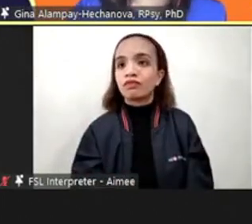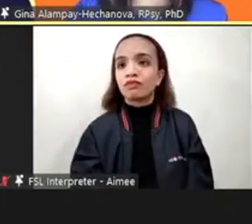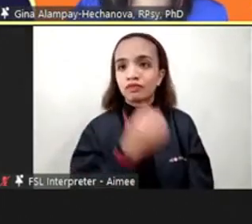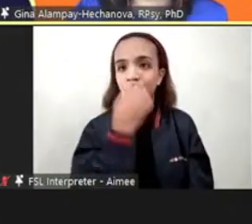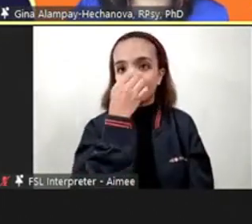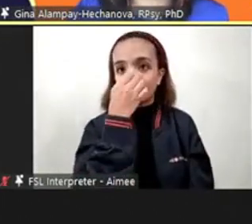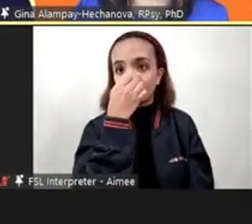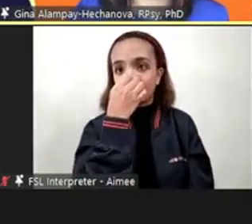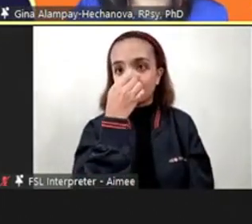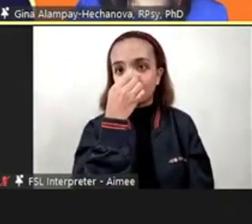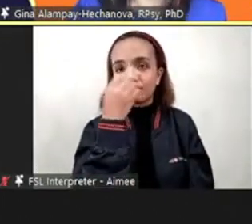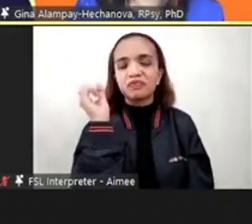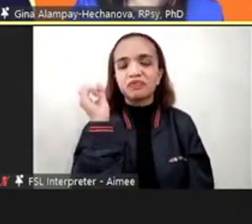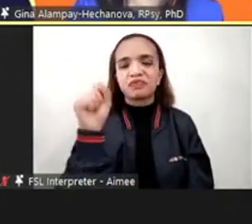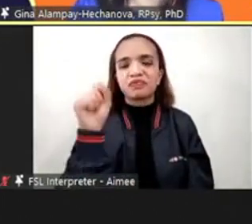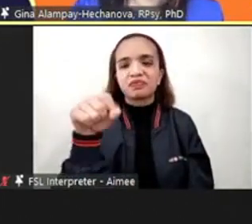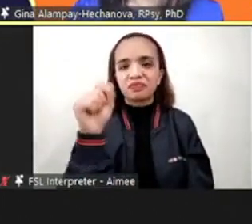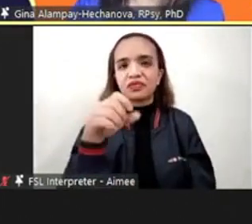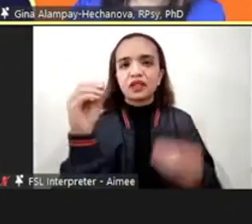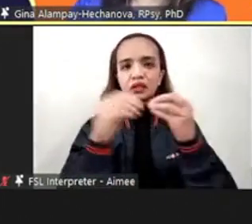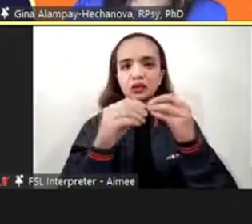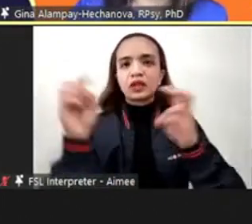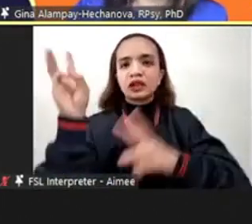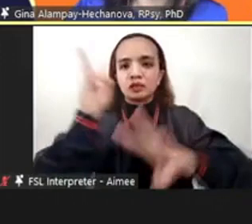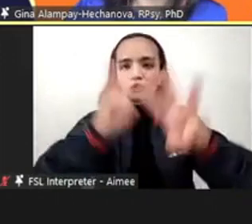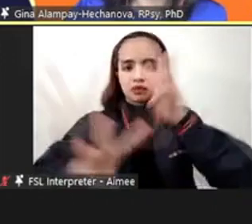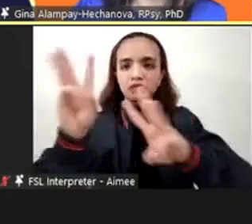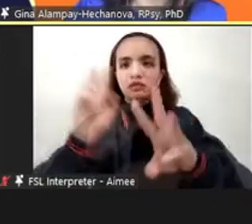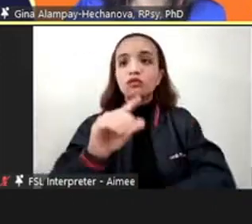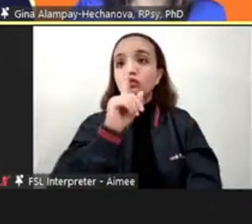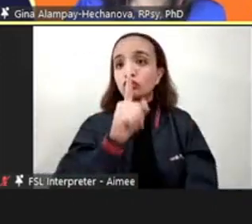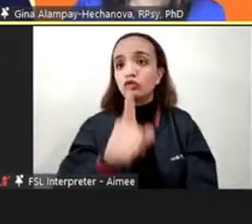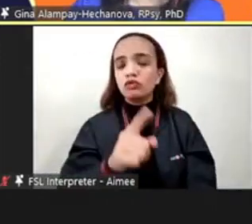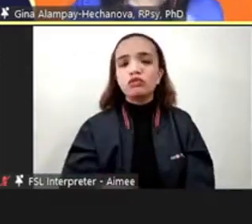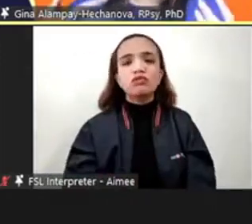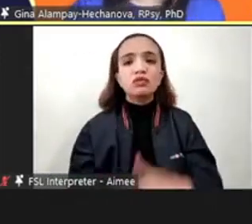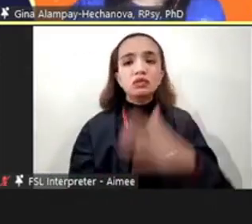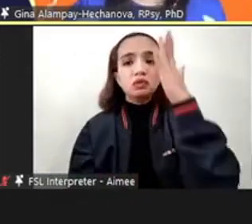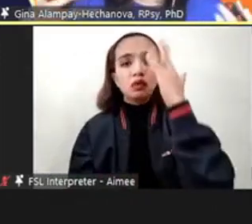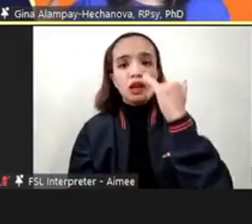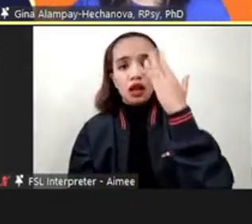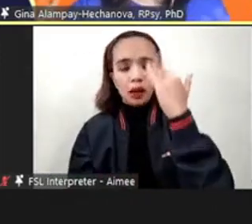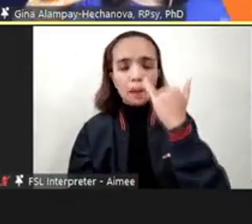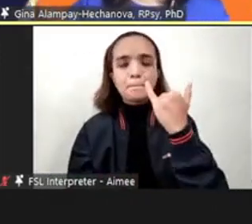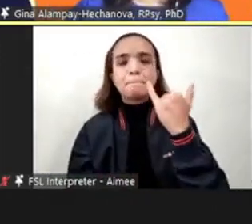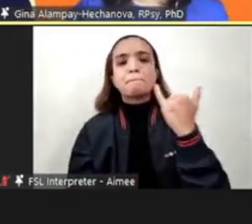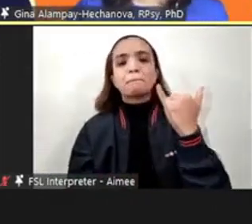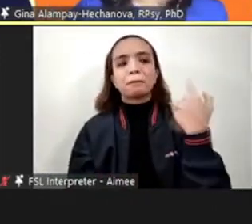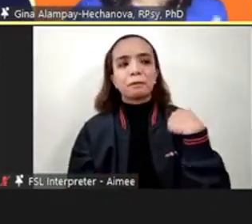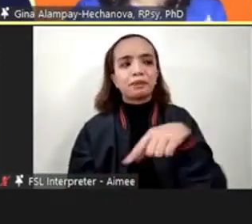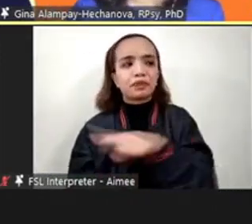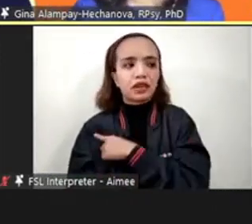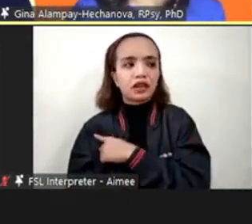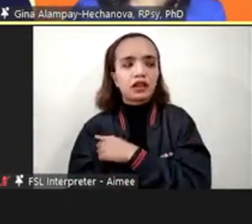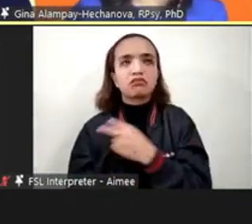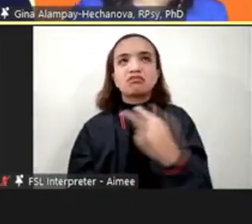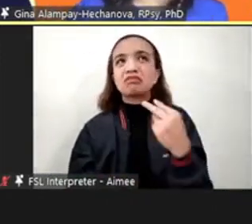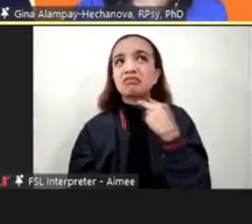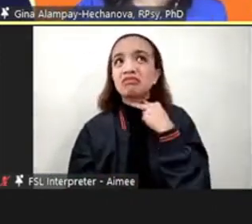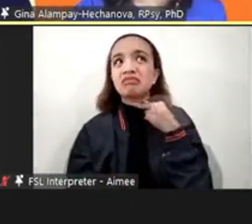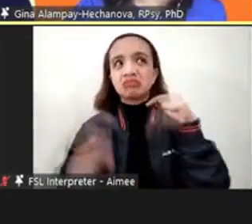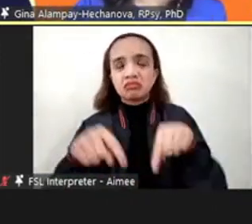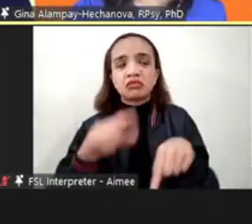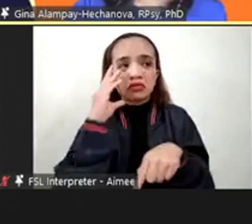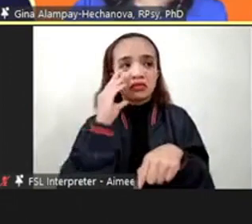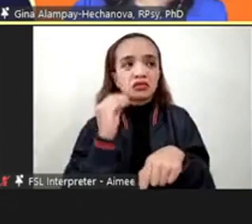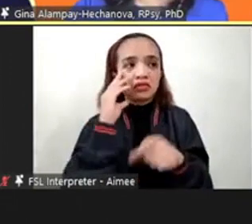Anxiety. Tama. Oo. And naturally so, kasi nga, we are caught in a situation where there's a